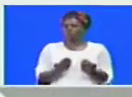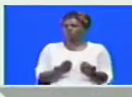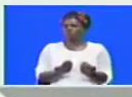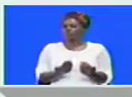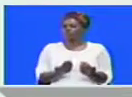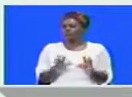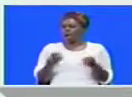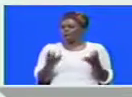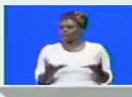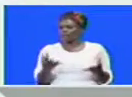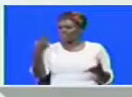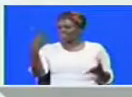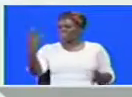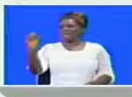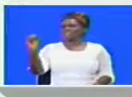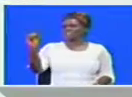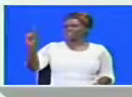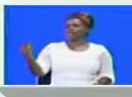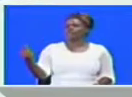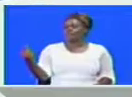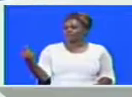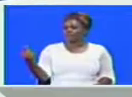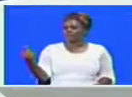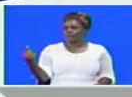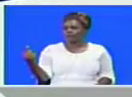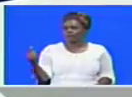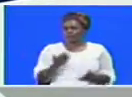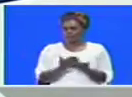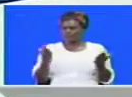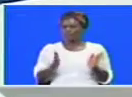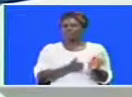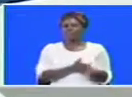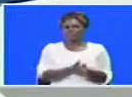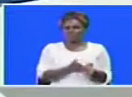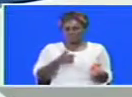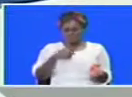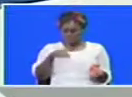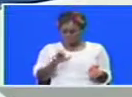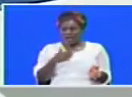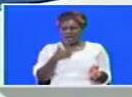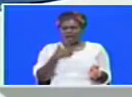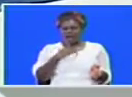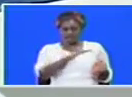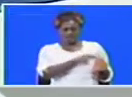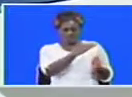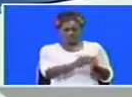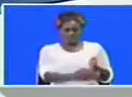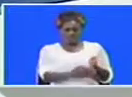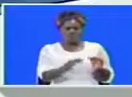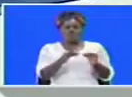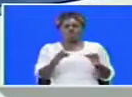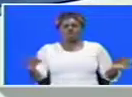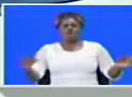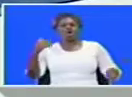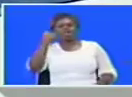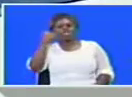cesarean section 30,000. Okay. There's something also very interesting that I noticed. You guys have a cover for chronic disease